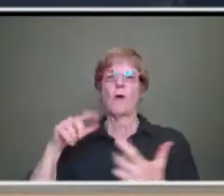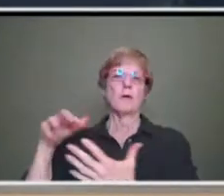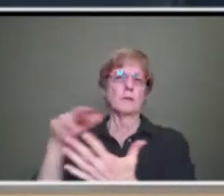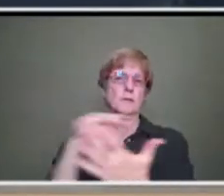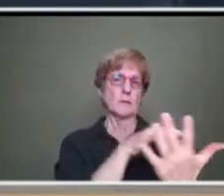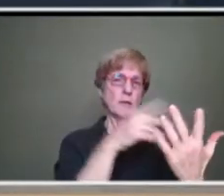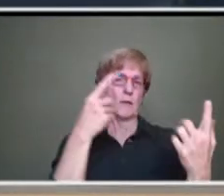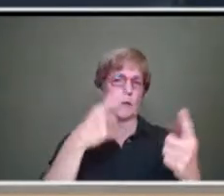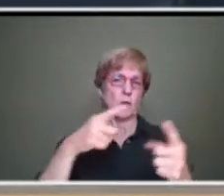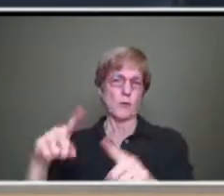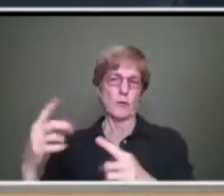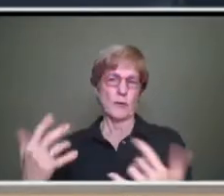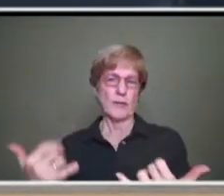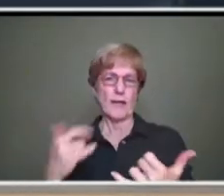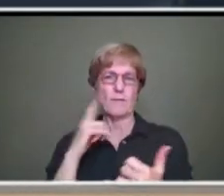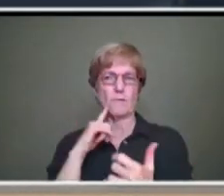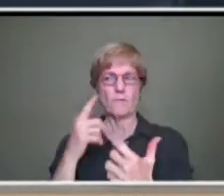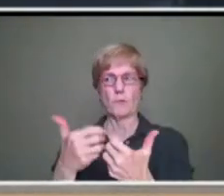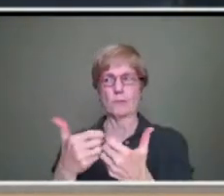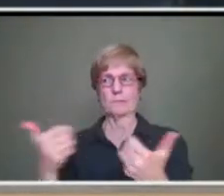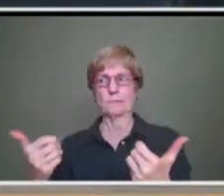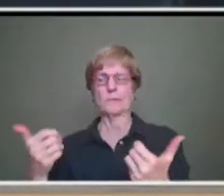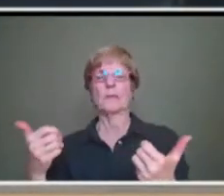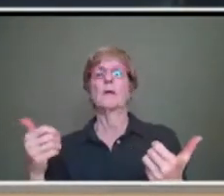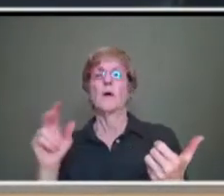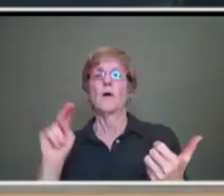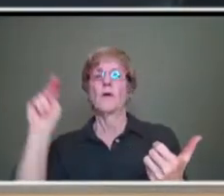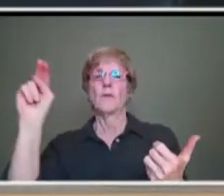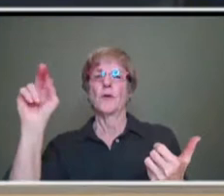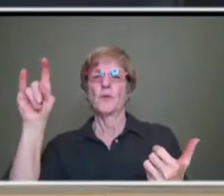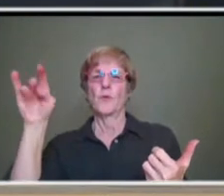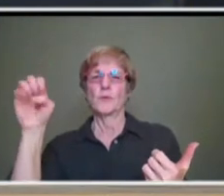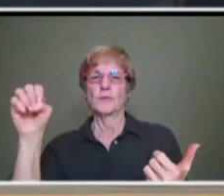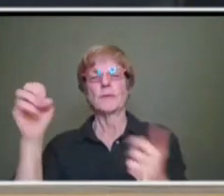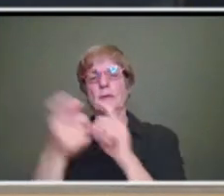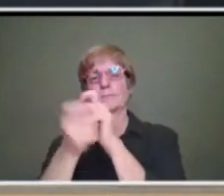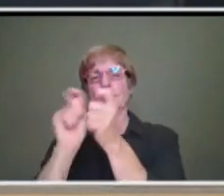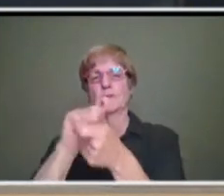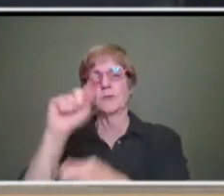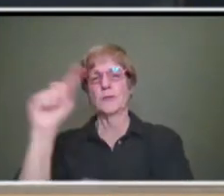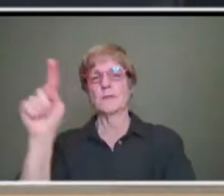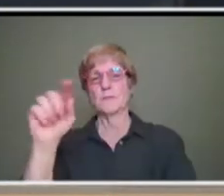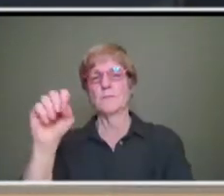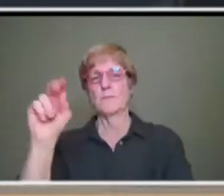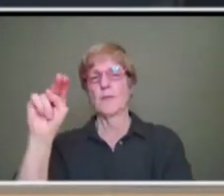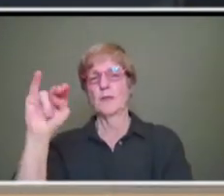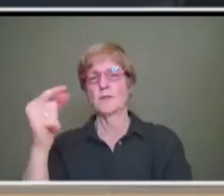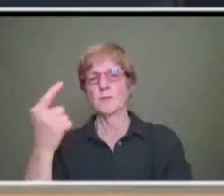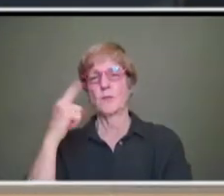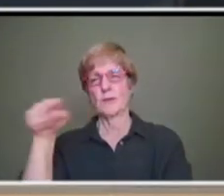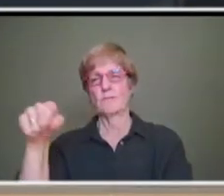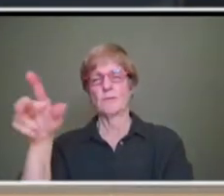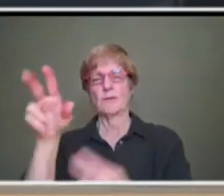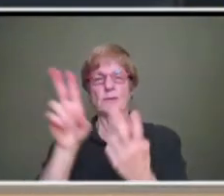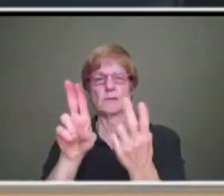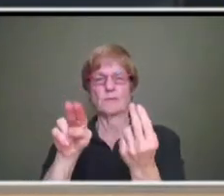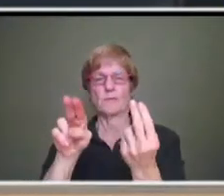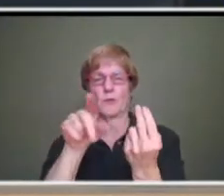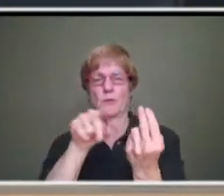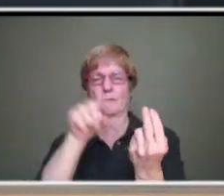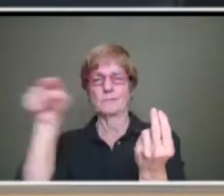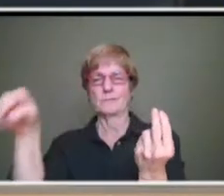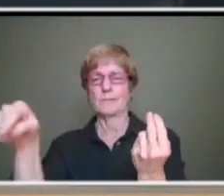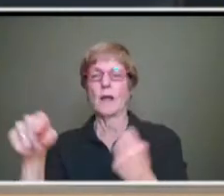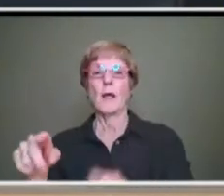for a separate rezoning that's across on the north side of this road um and and even though